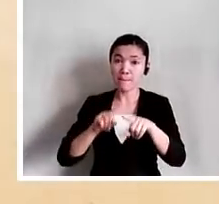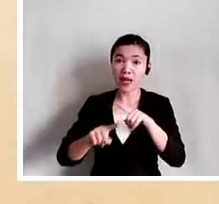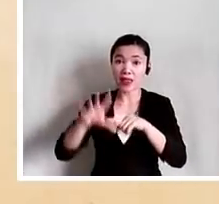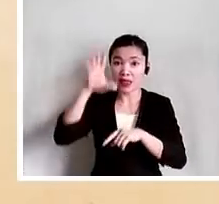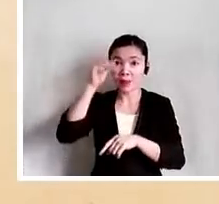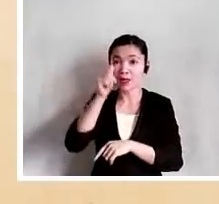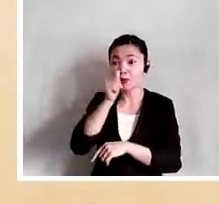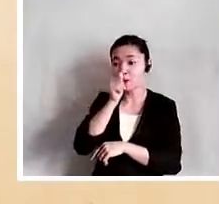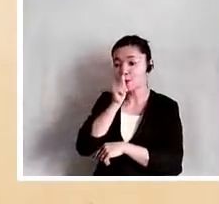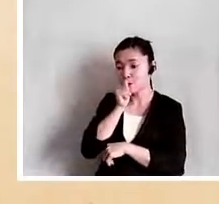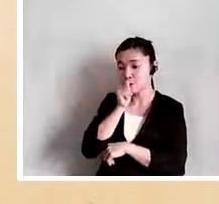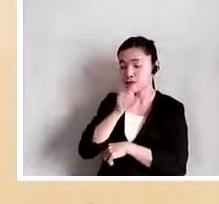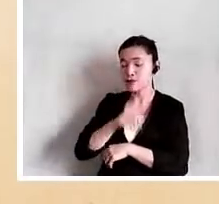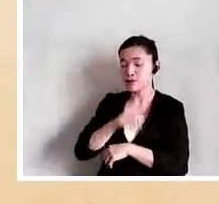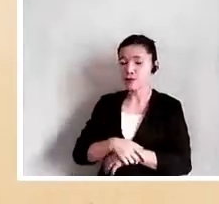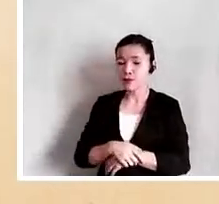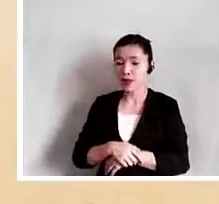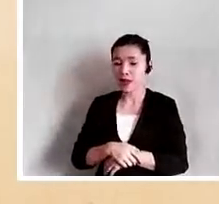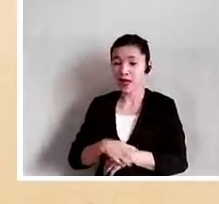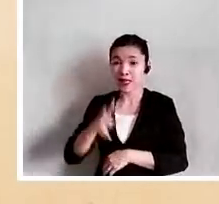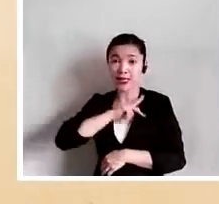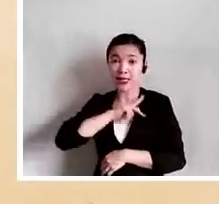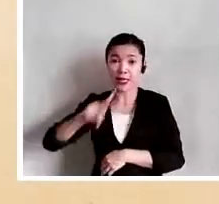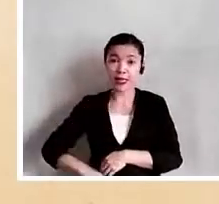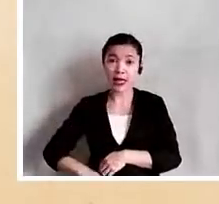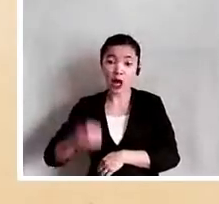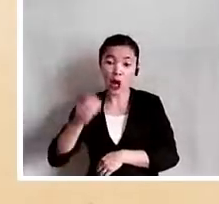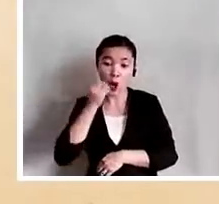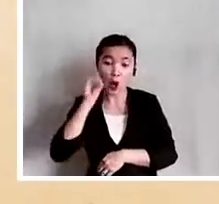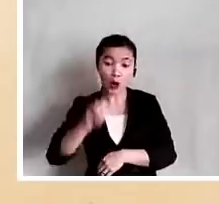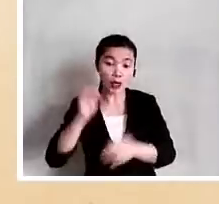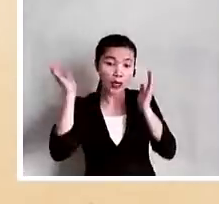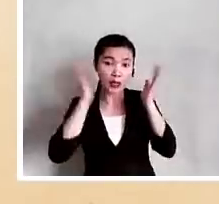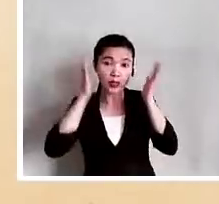silence. Then the king said to his attendants,